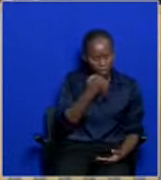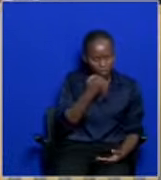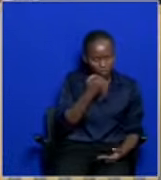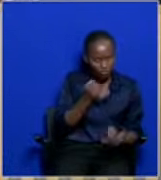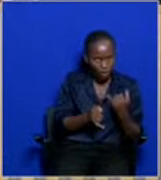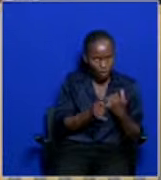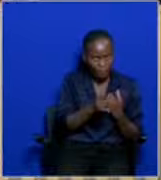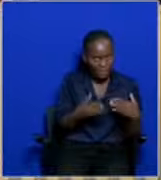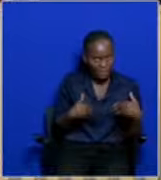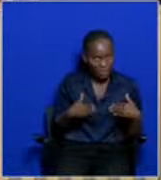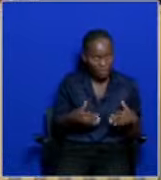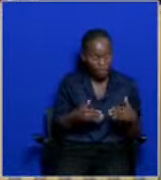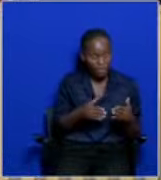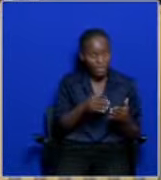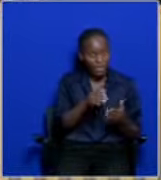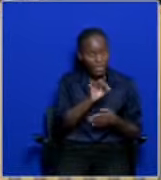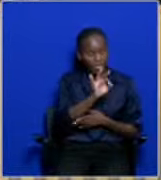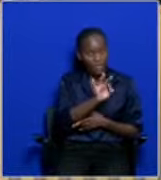351,